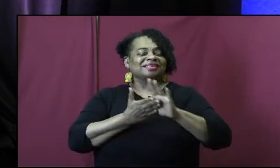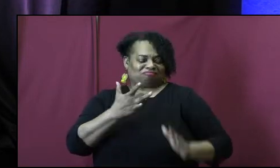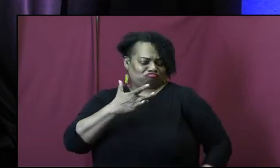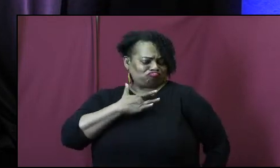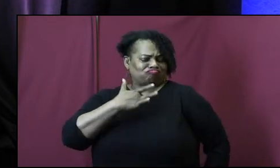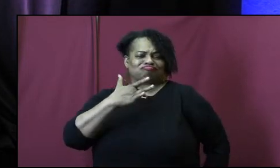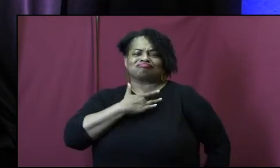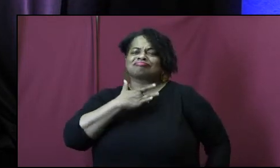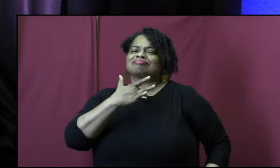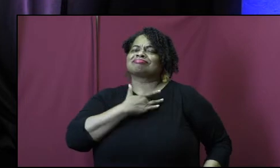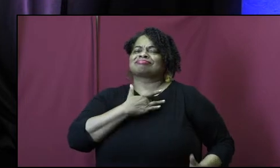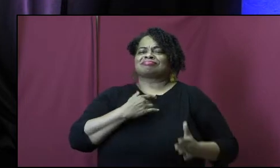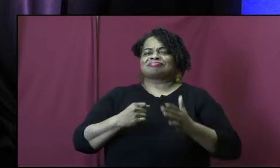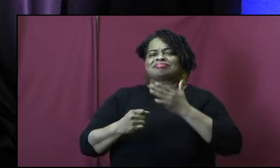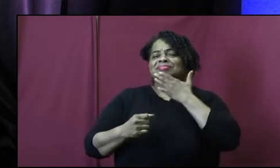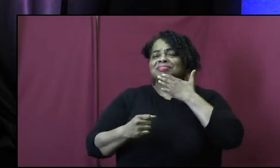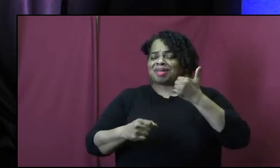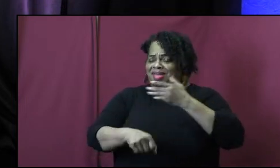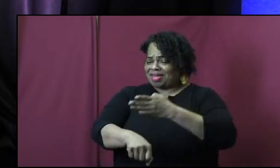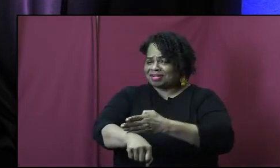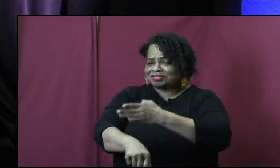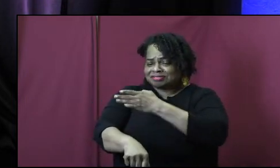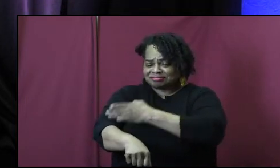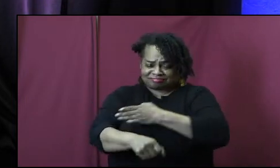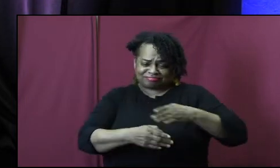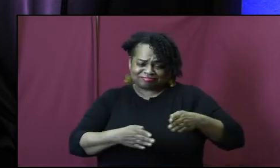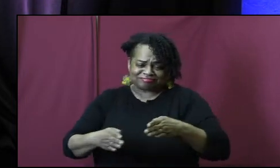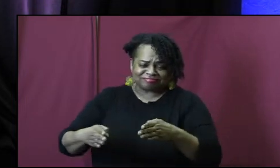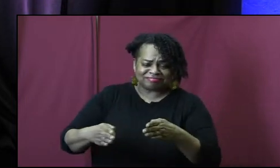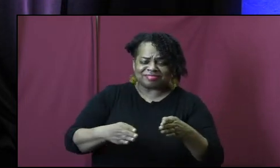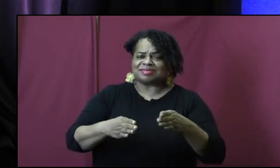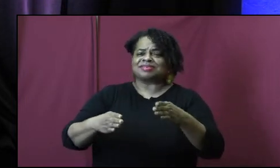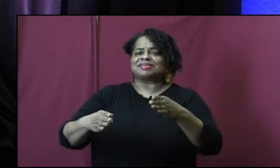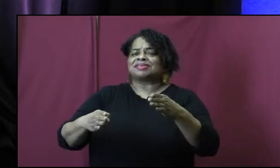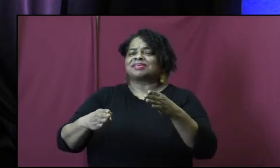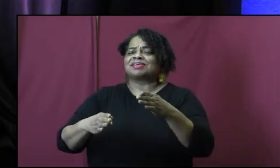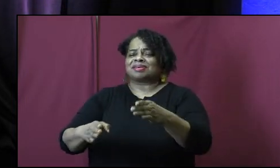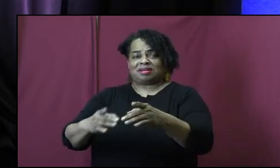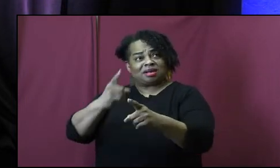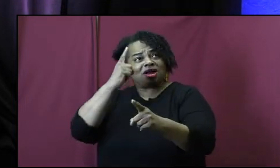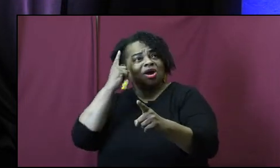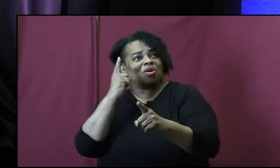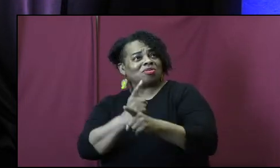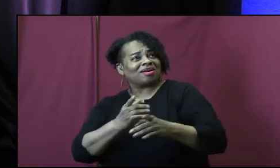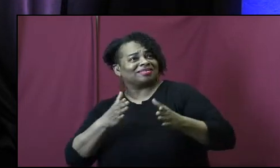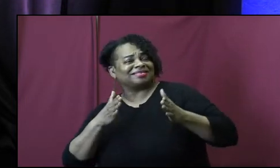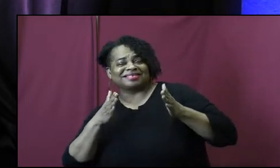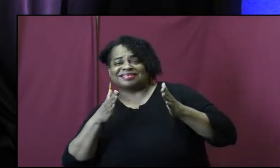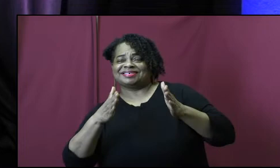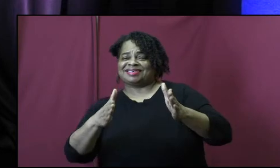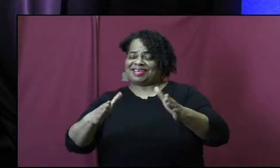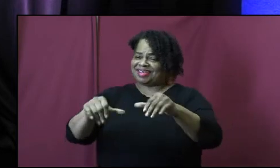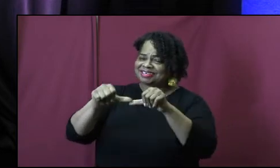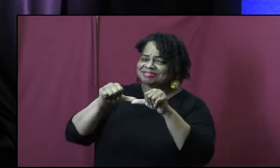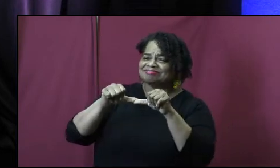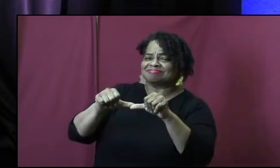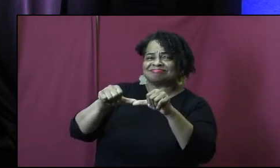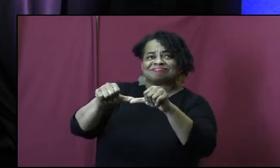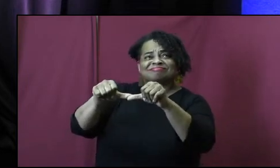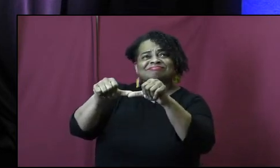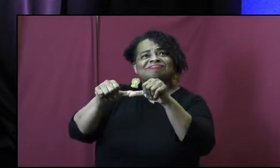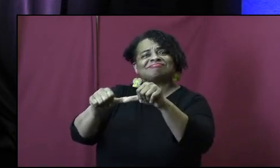the path that's right and stick with it all the way. Give me a